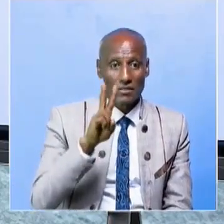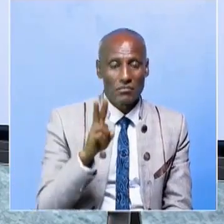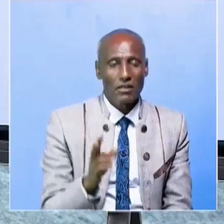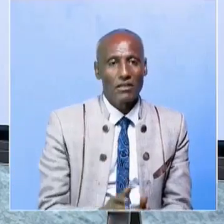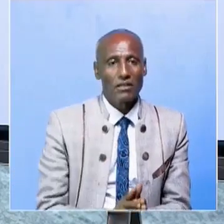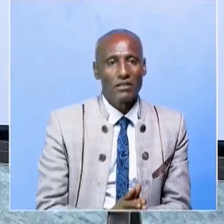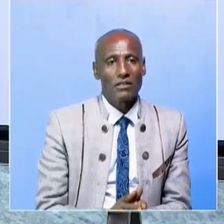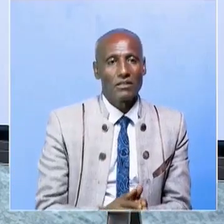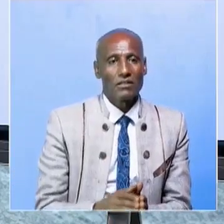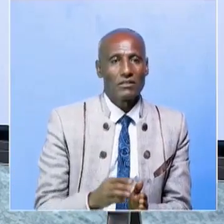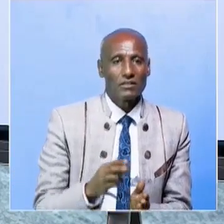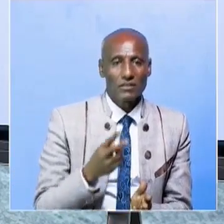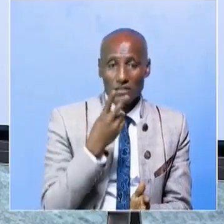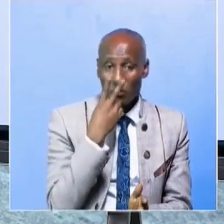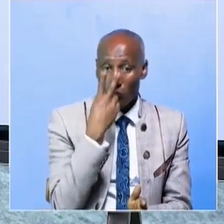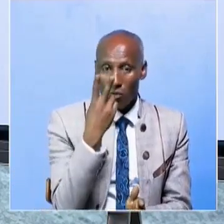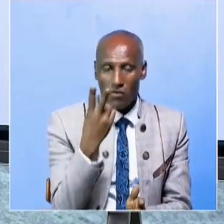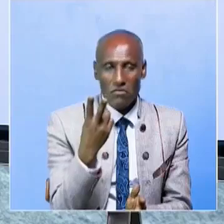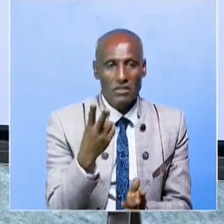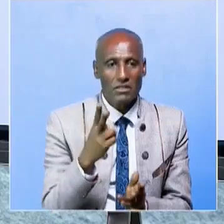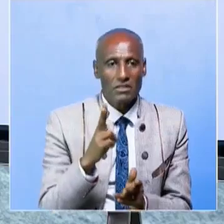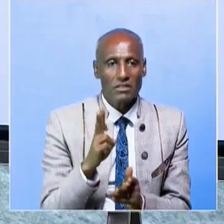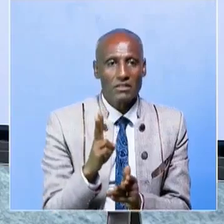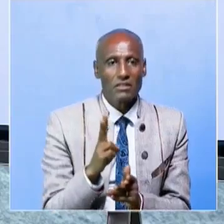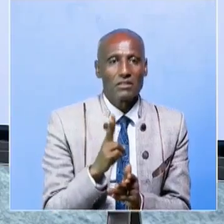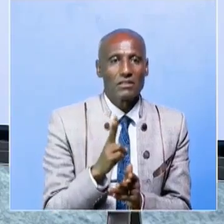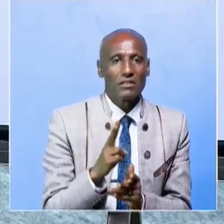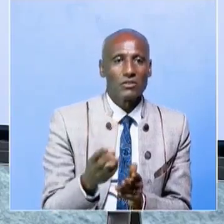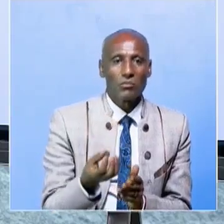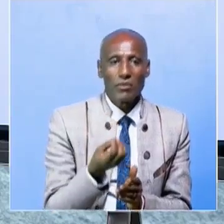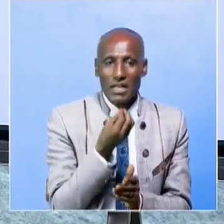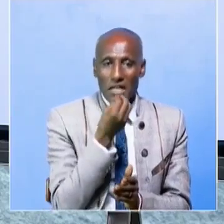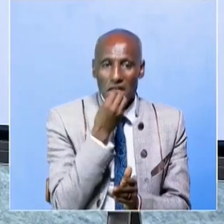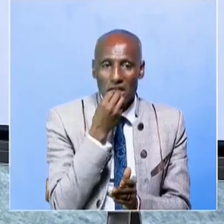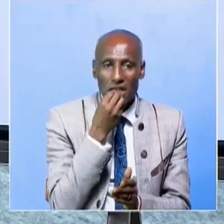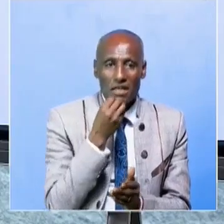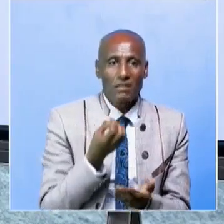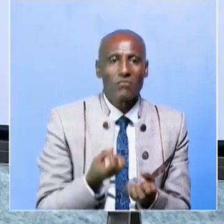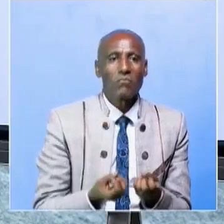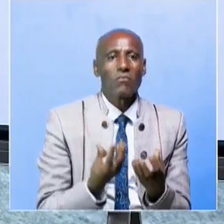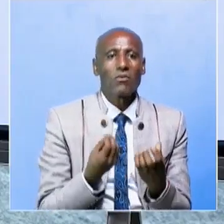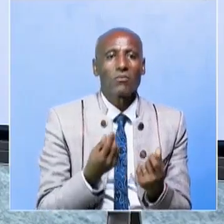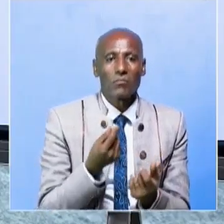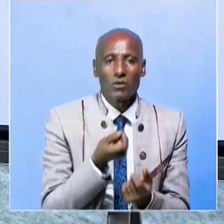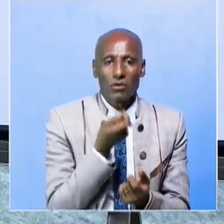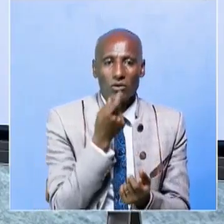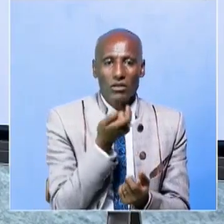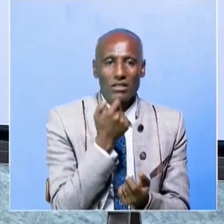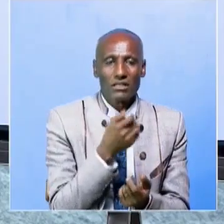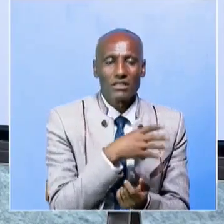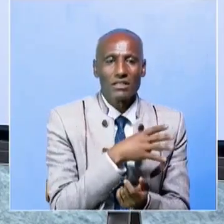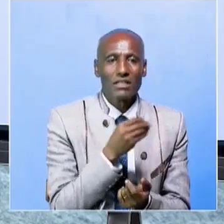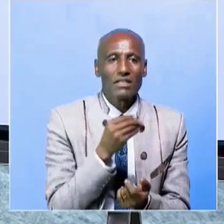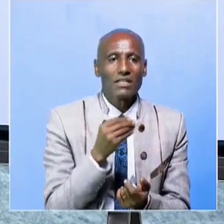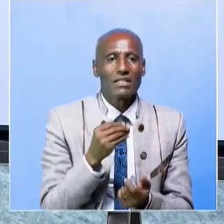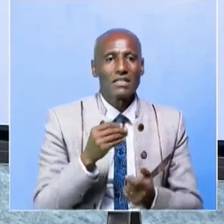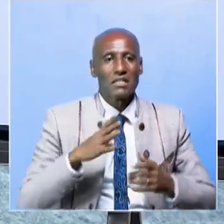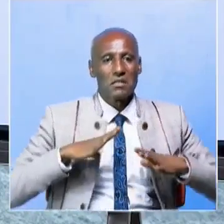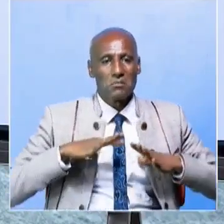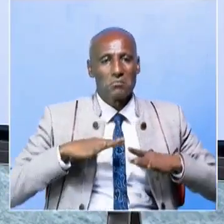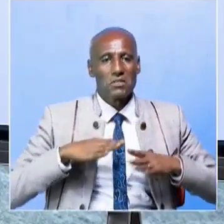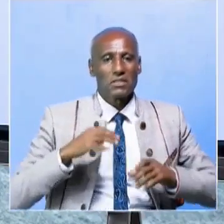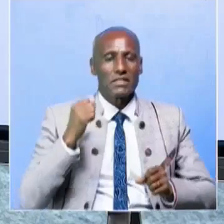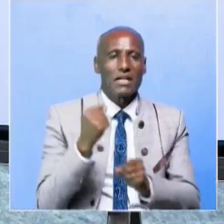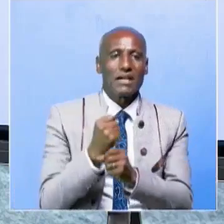watch movies, where you can eat popcorn and do different fun activities.